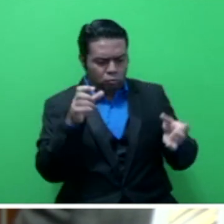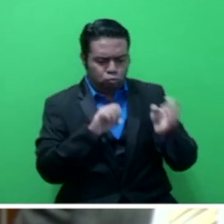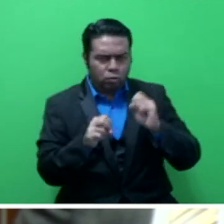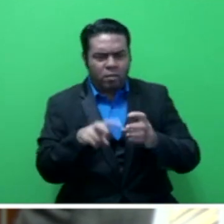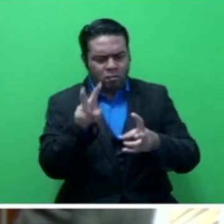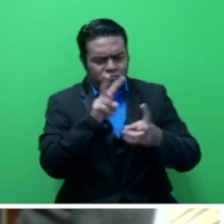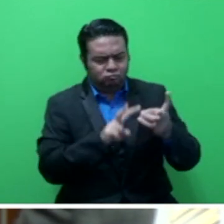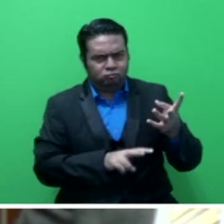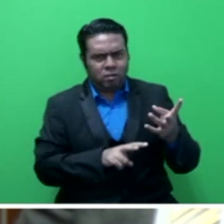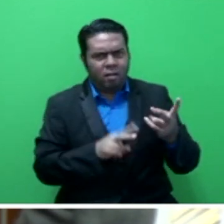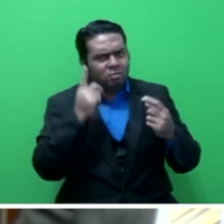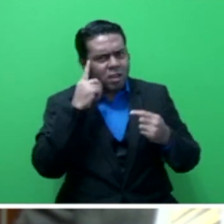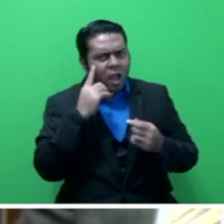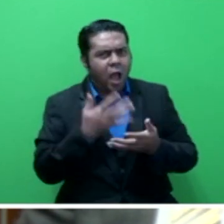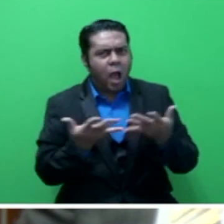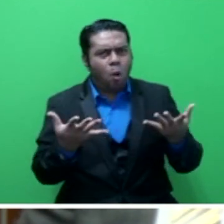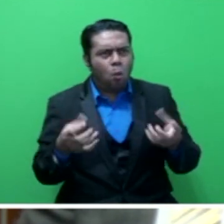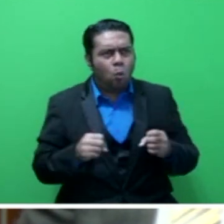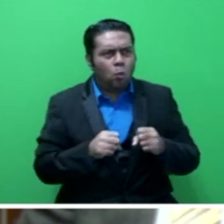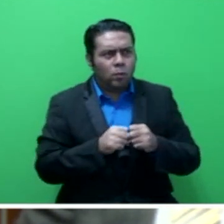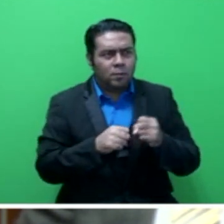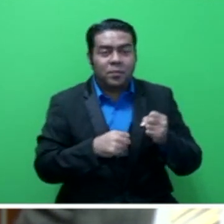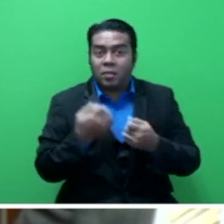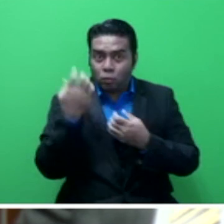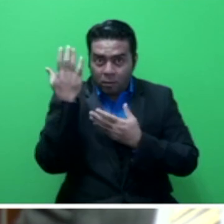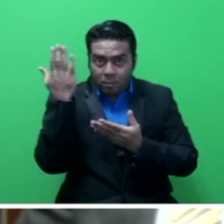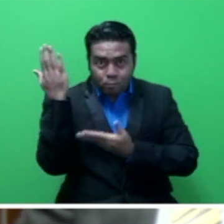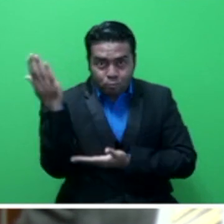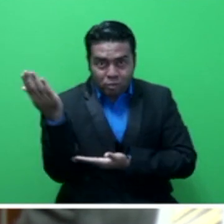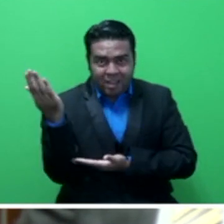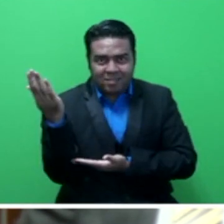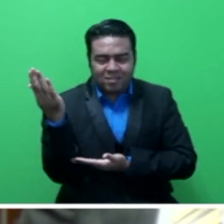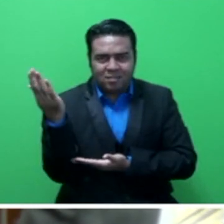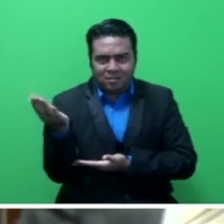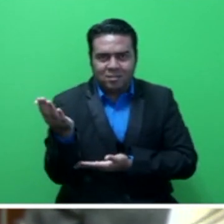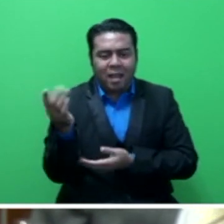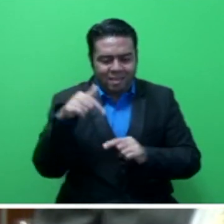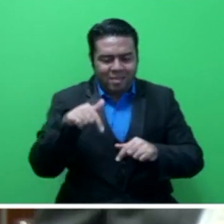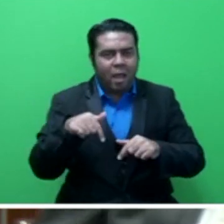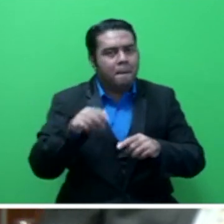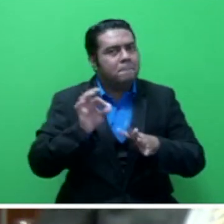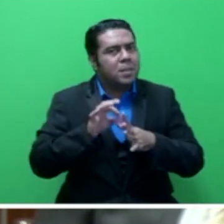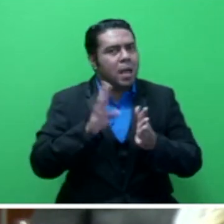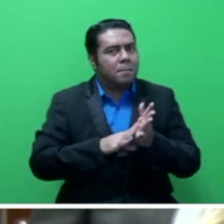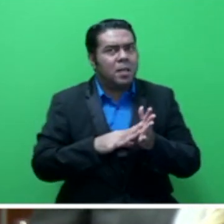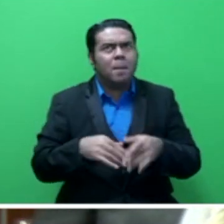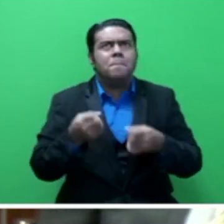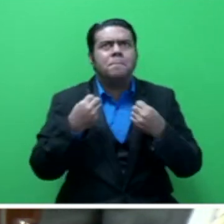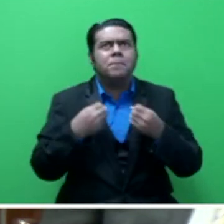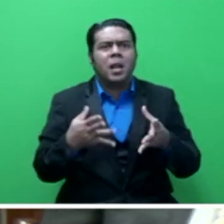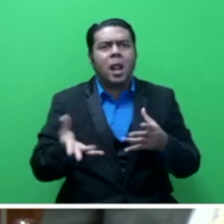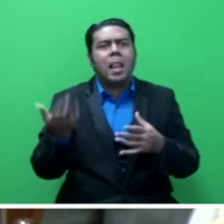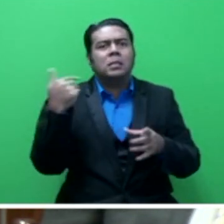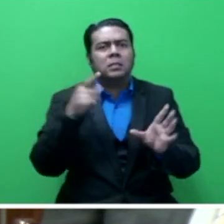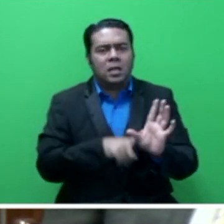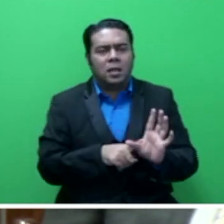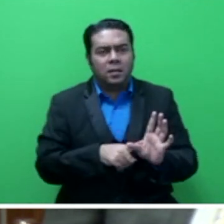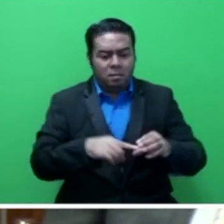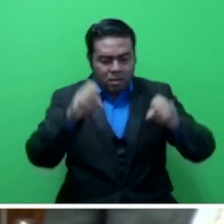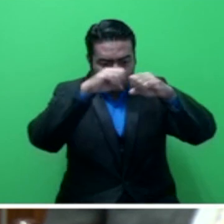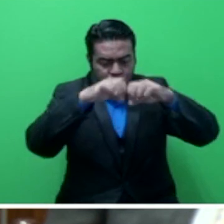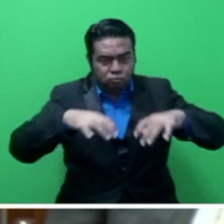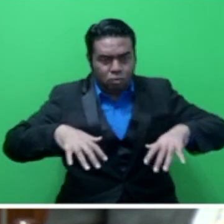model. And that was presented to the Honorable Prime Minister at the beginning of last year. In that epidemic model,